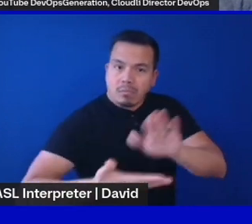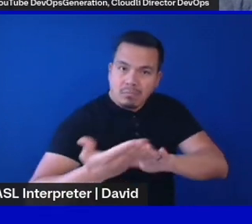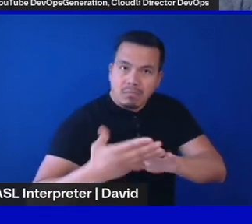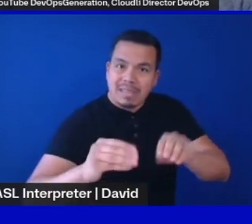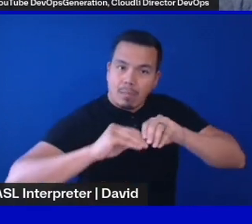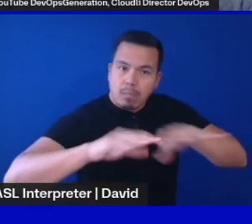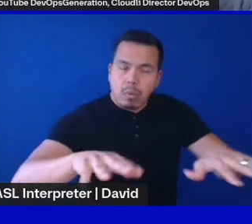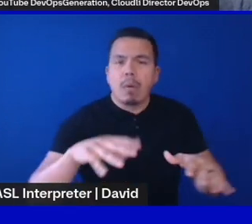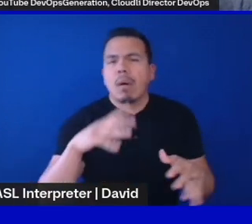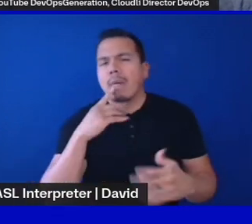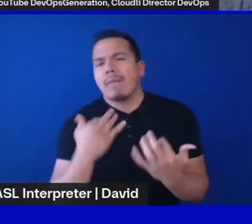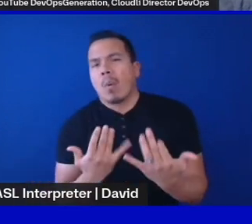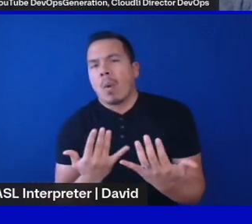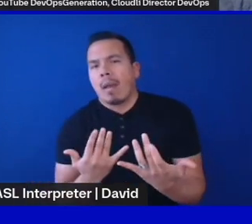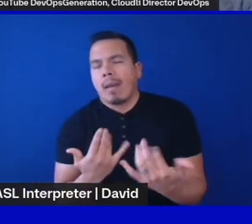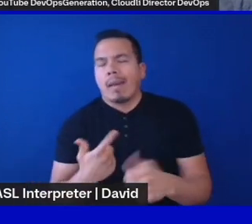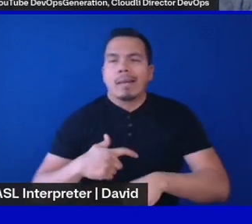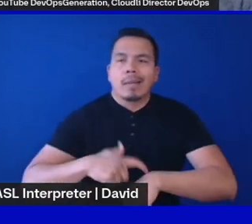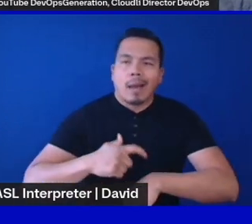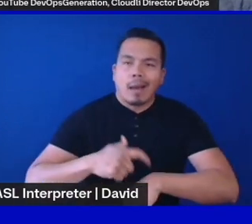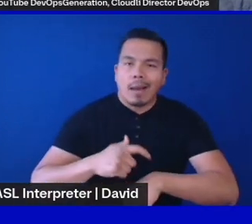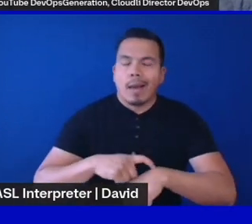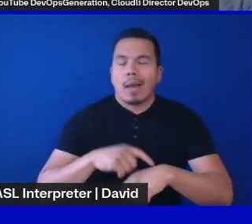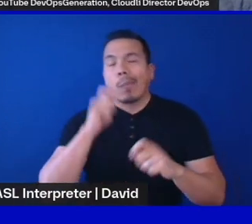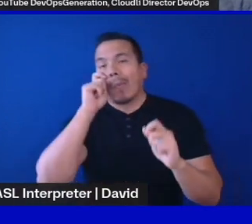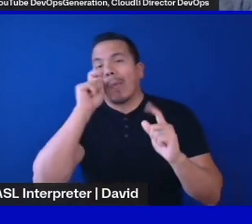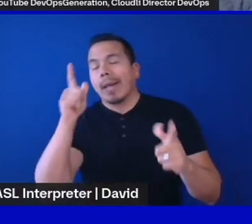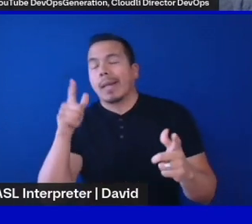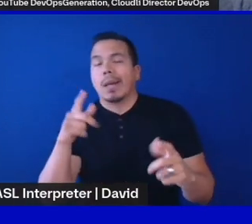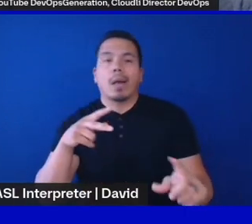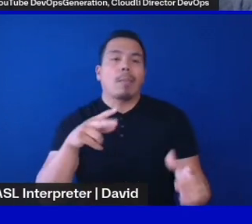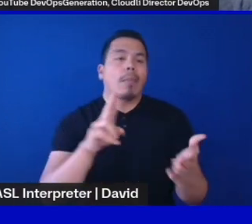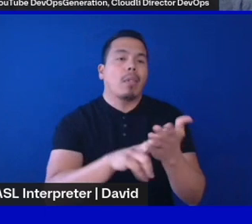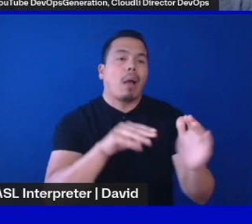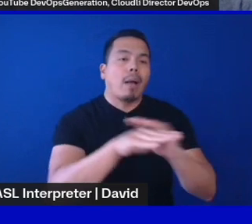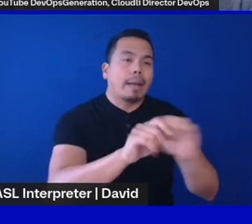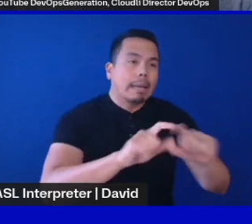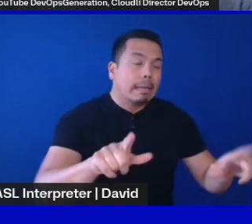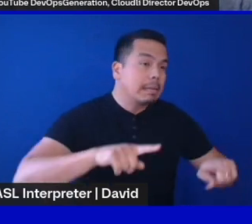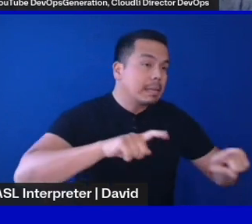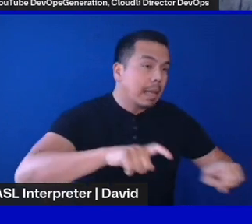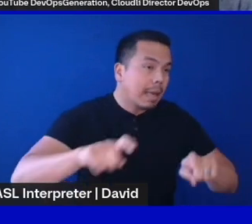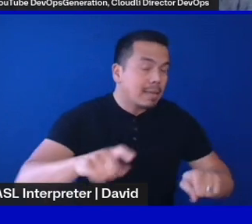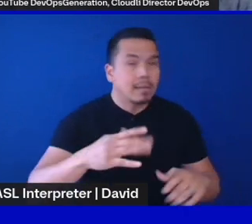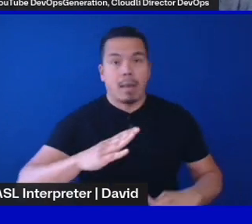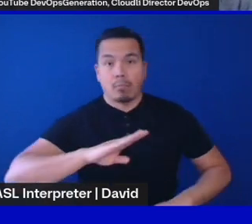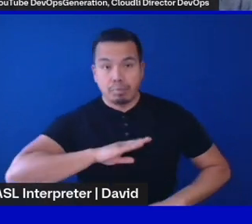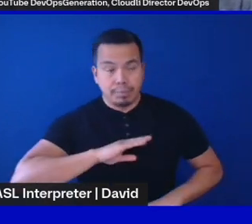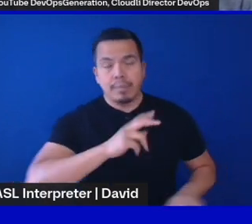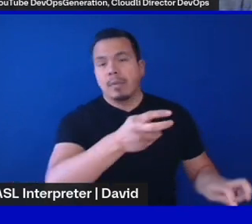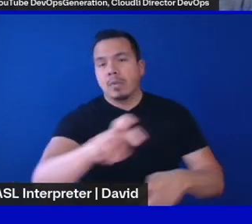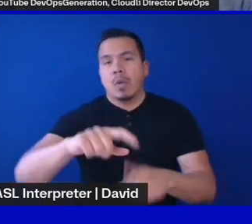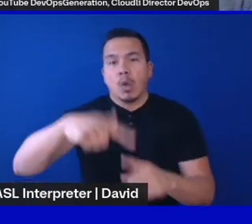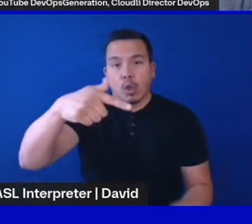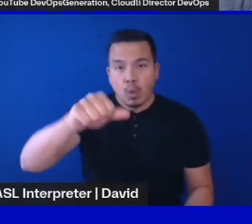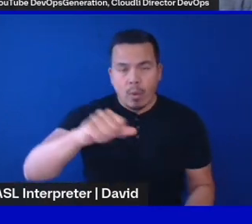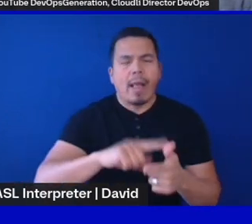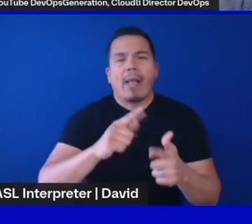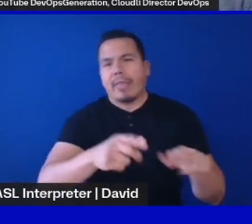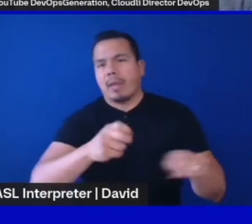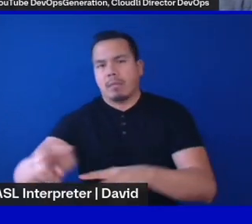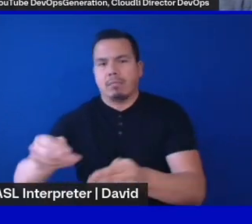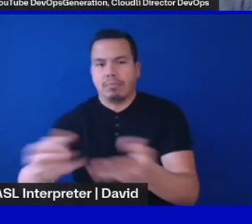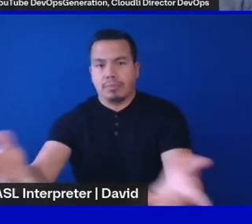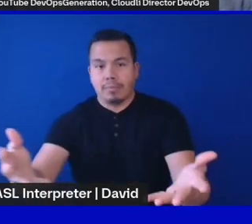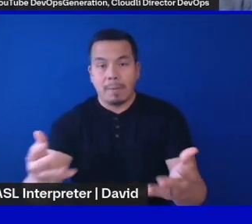take time. When it'd get up, we'd log in, we'd do some testing. And if we're happy, send it to QA and then rotate that in. Now with